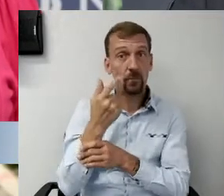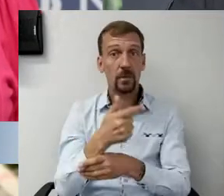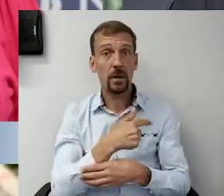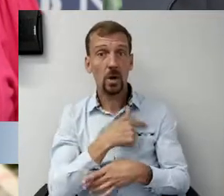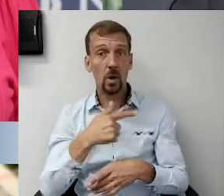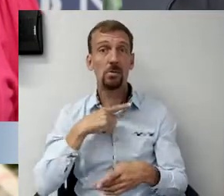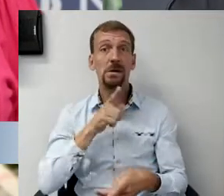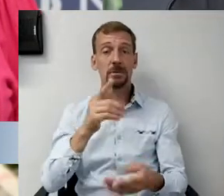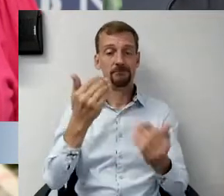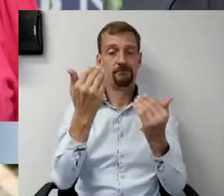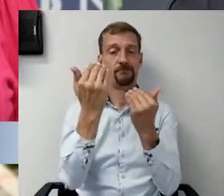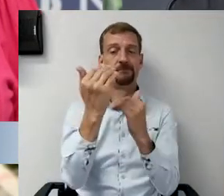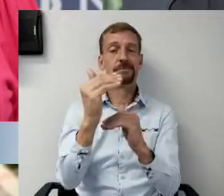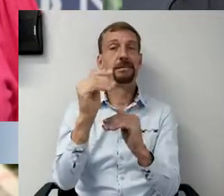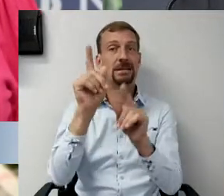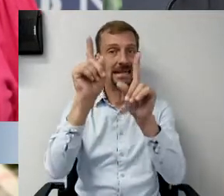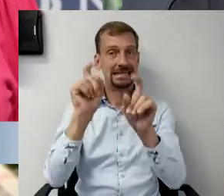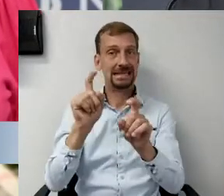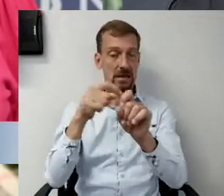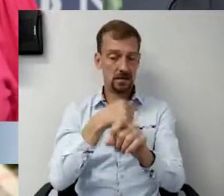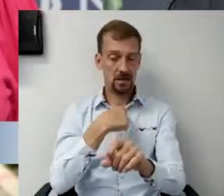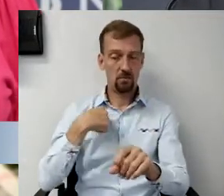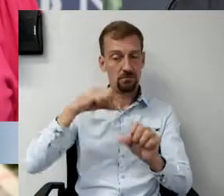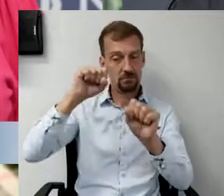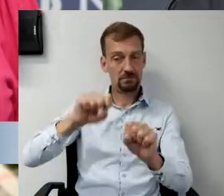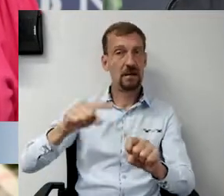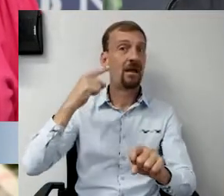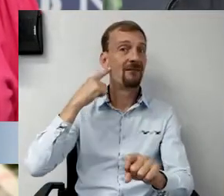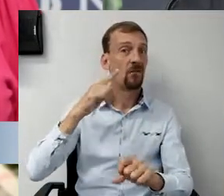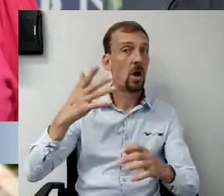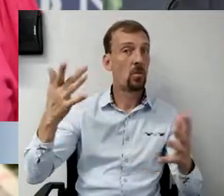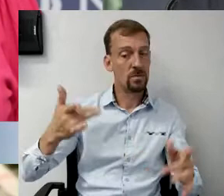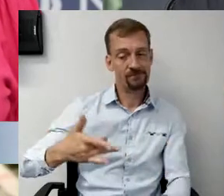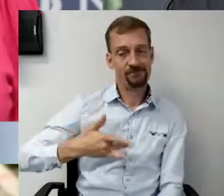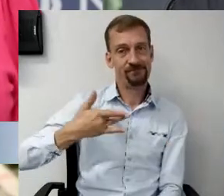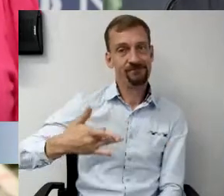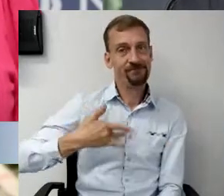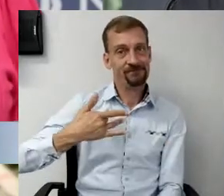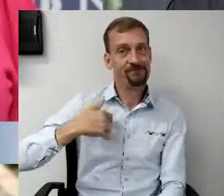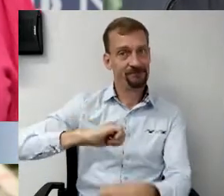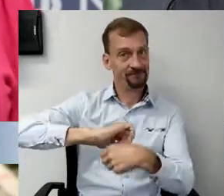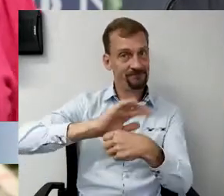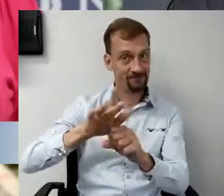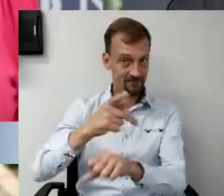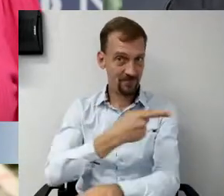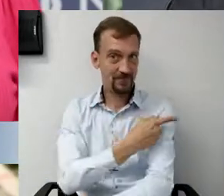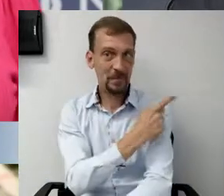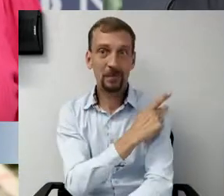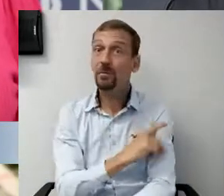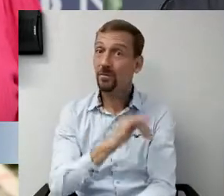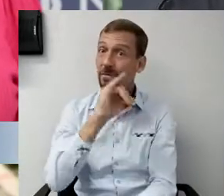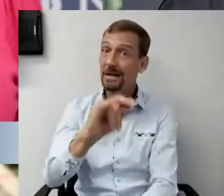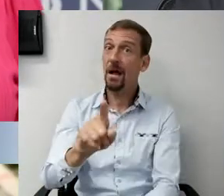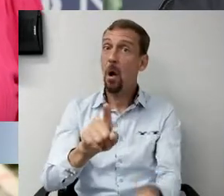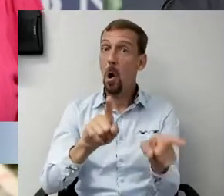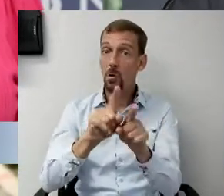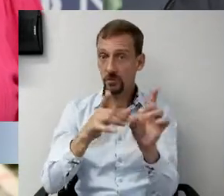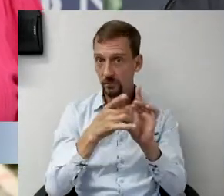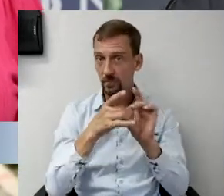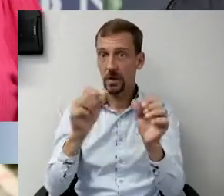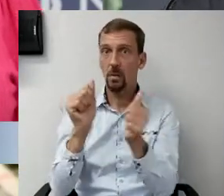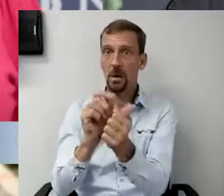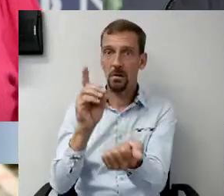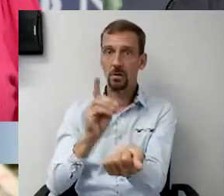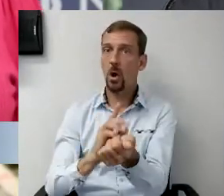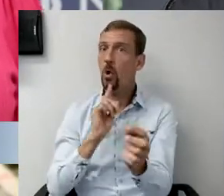kind of limited the testing that we're doing to just symptomatic patients and generally those that have a physician order. But I